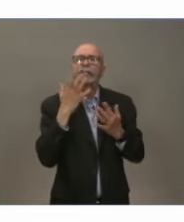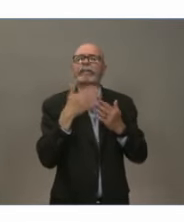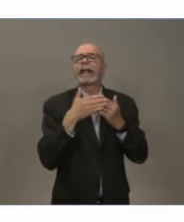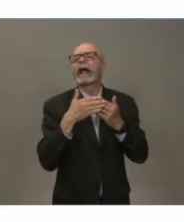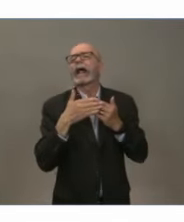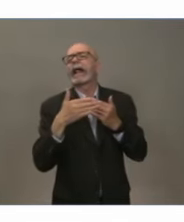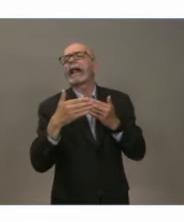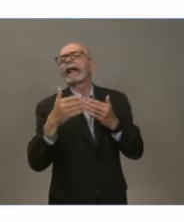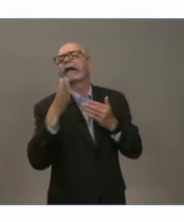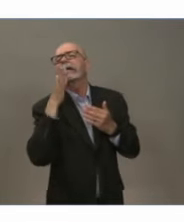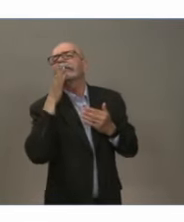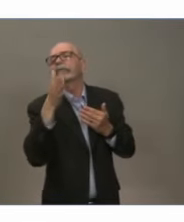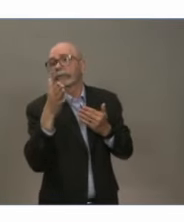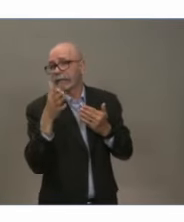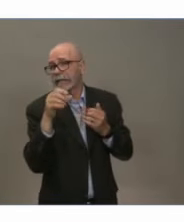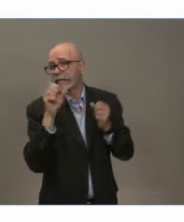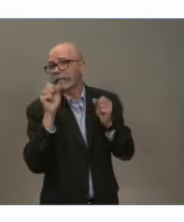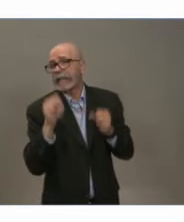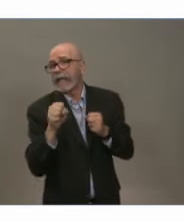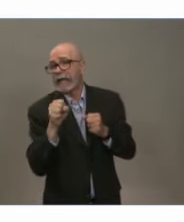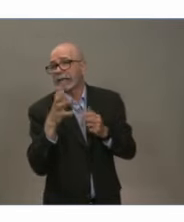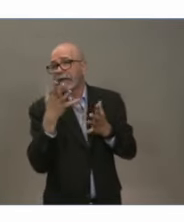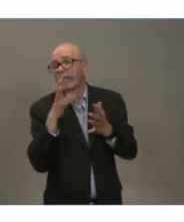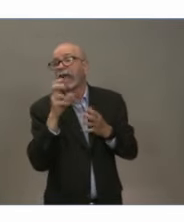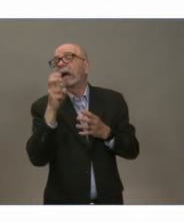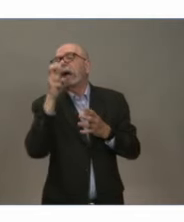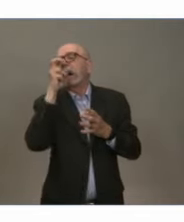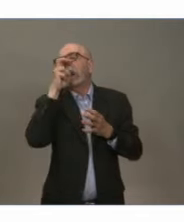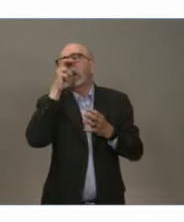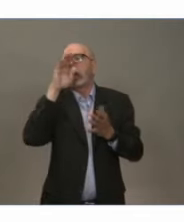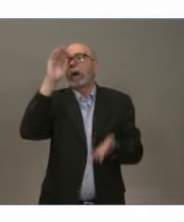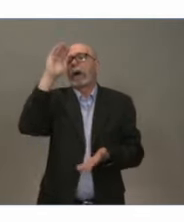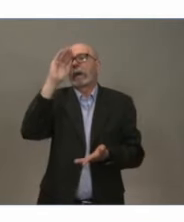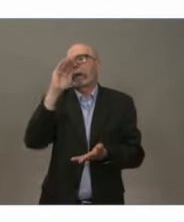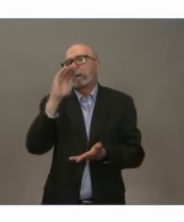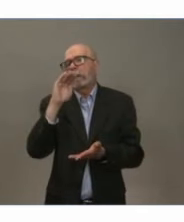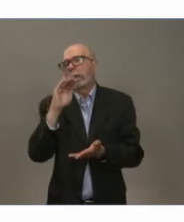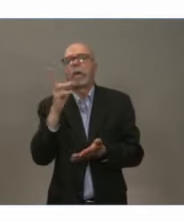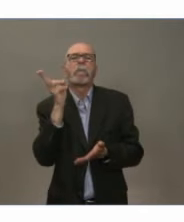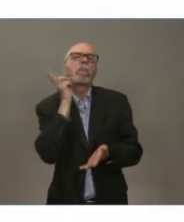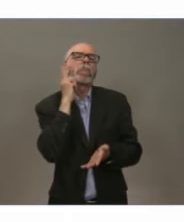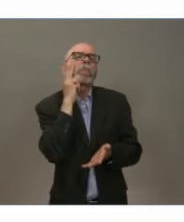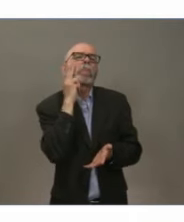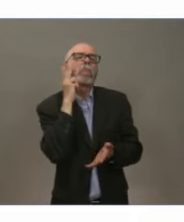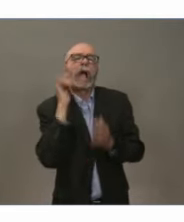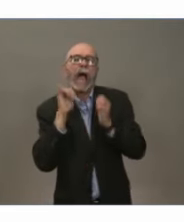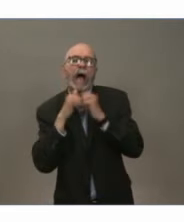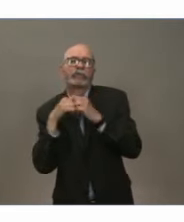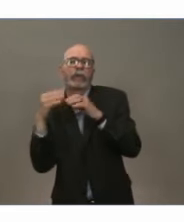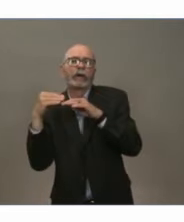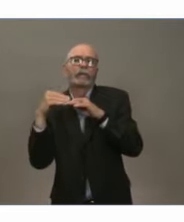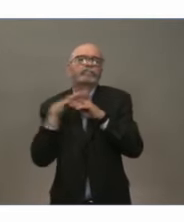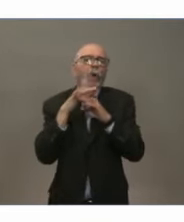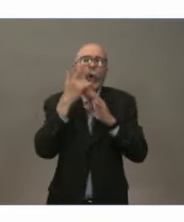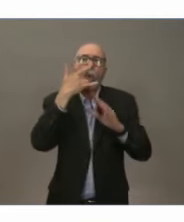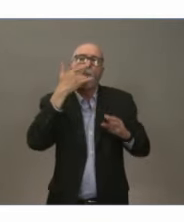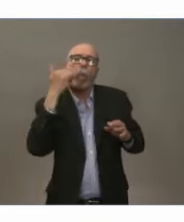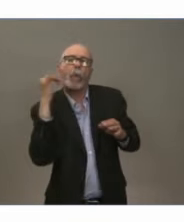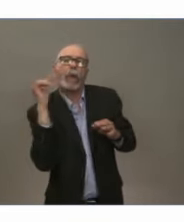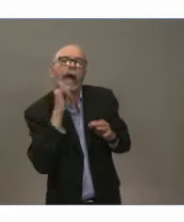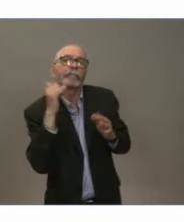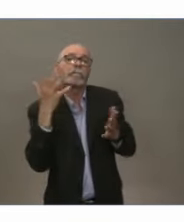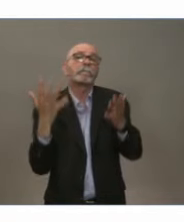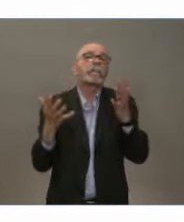and what are some things we can look at for some modeling exercises to see the impact of as we lift various